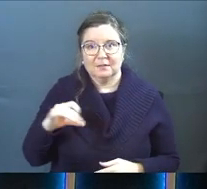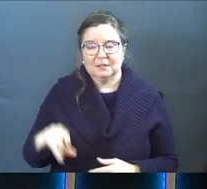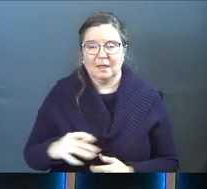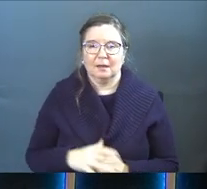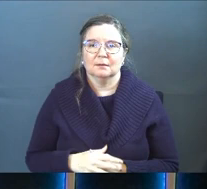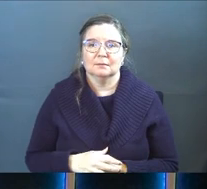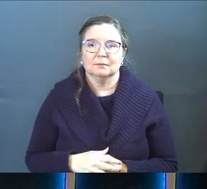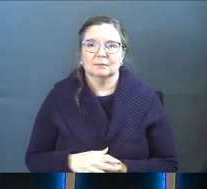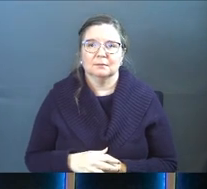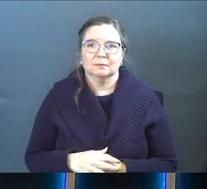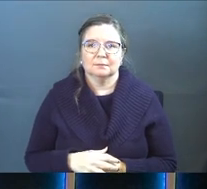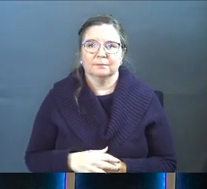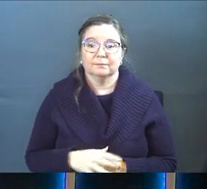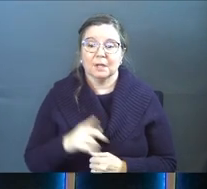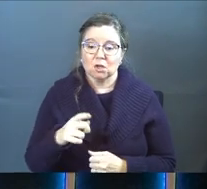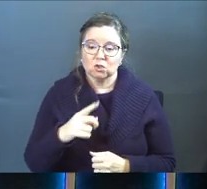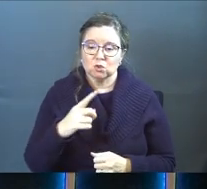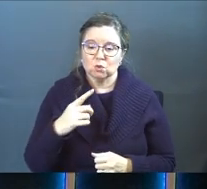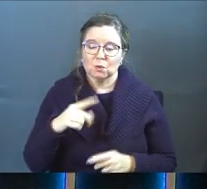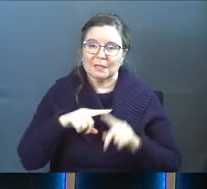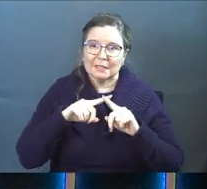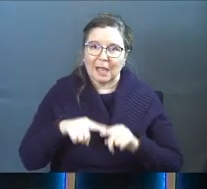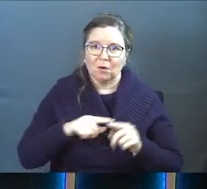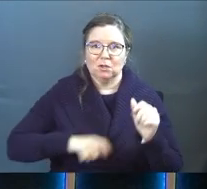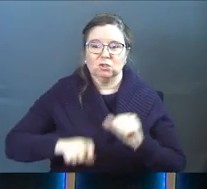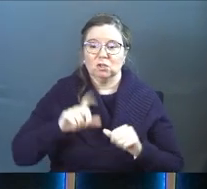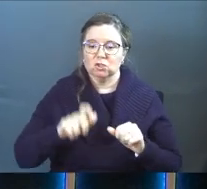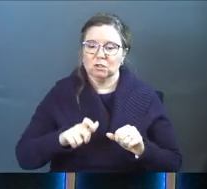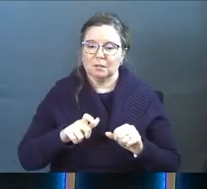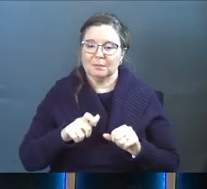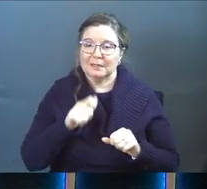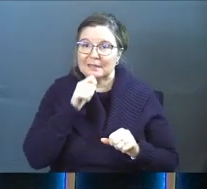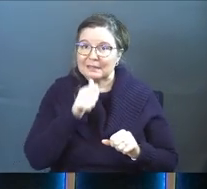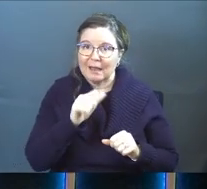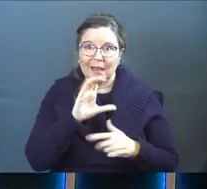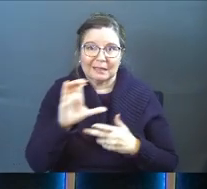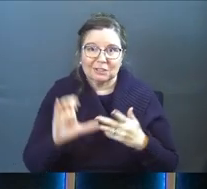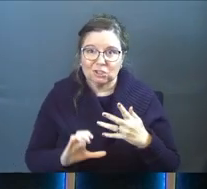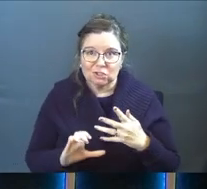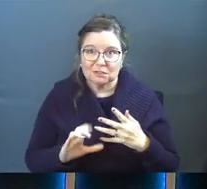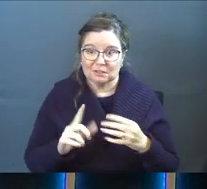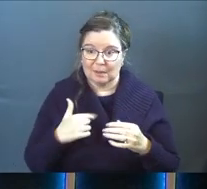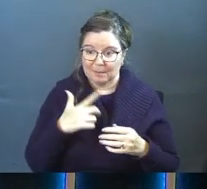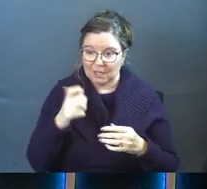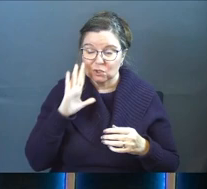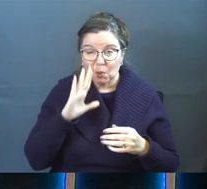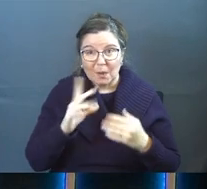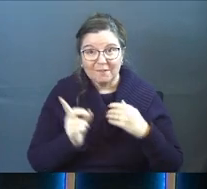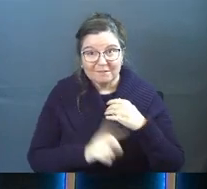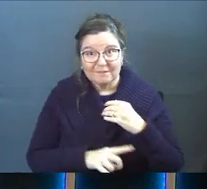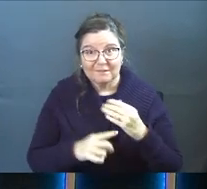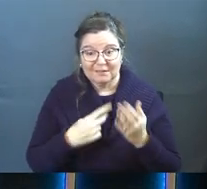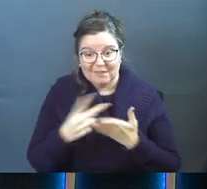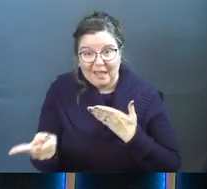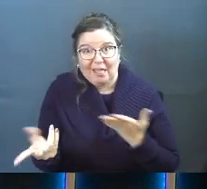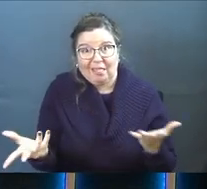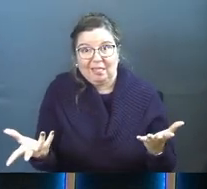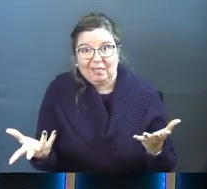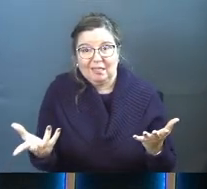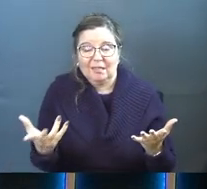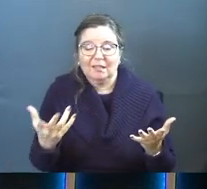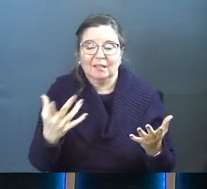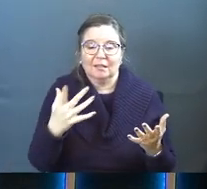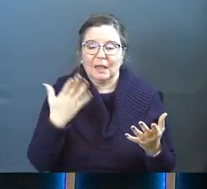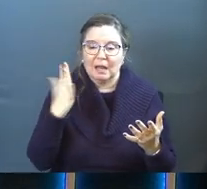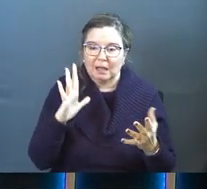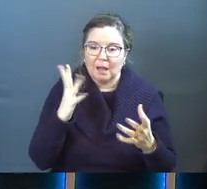that. And you should count on each other. And it should be unconditional. Even when you fail, because you're gonna fail. And God made you one.